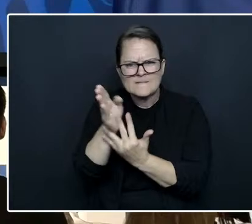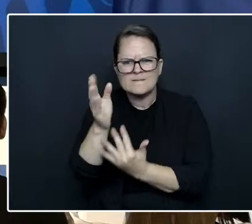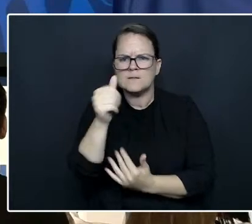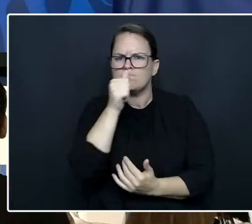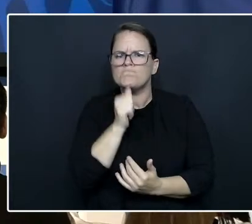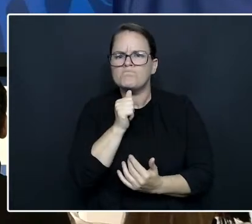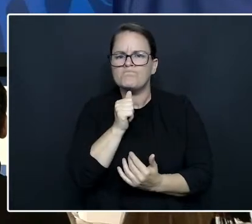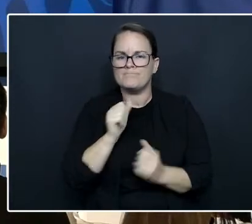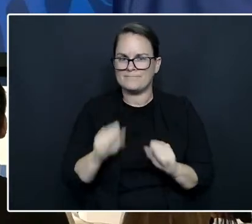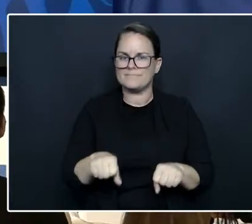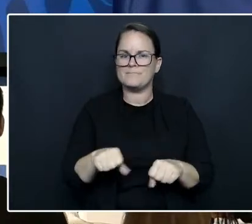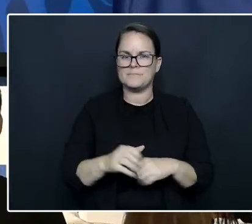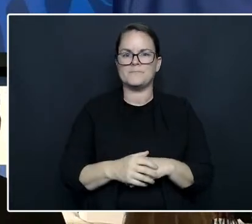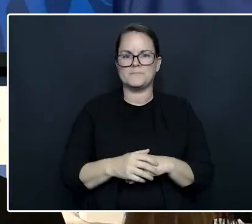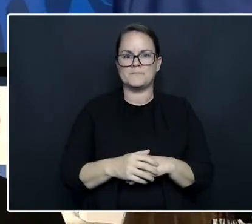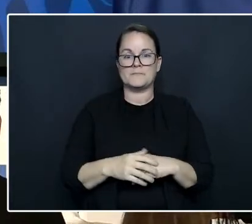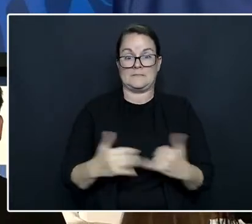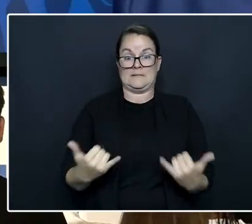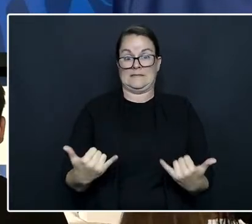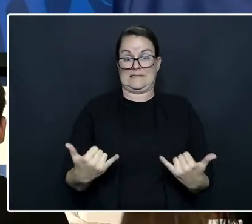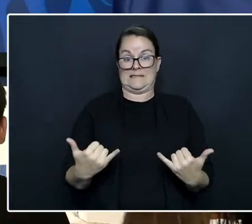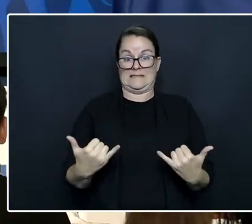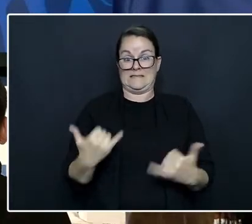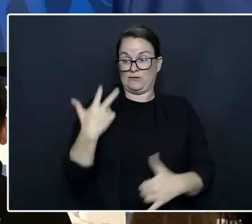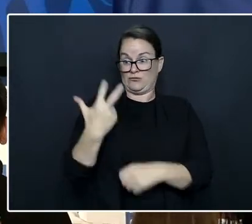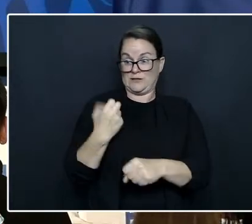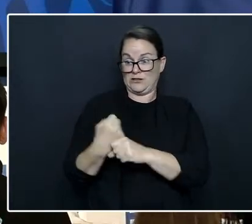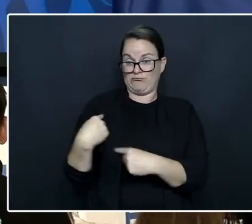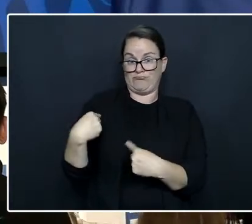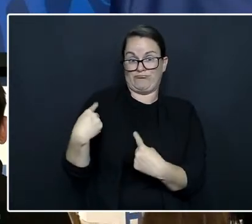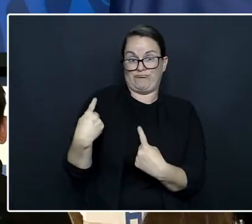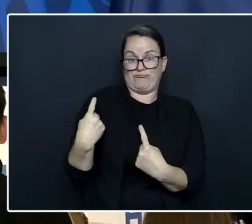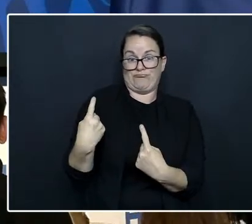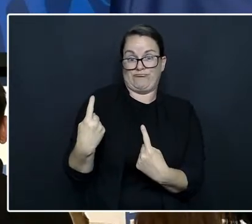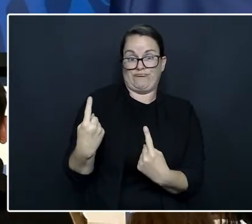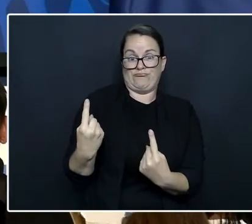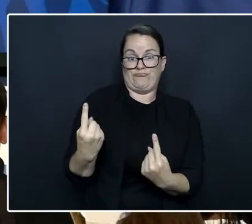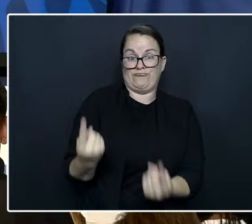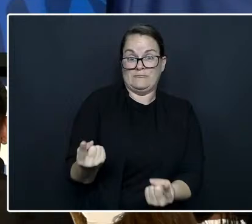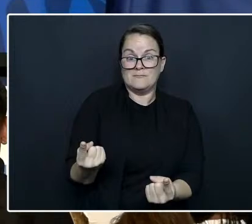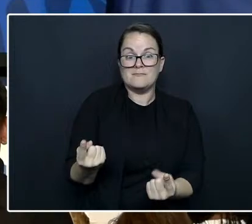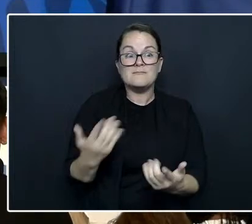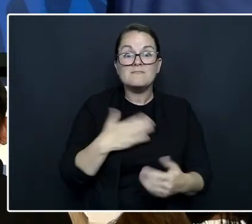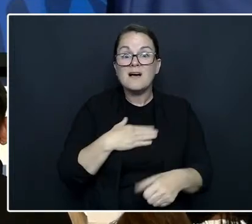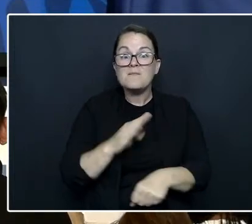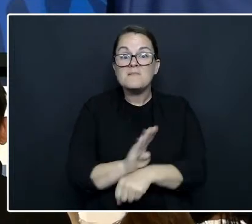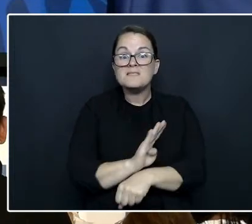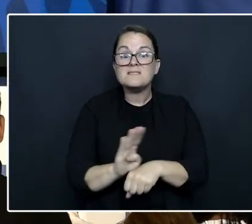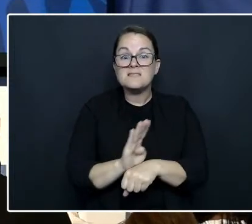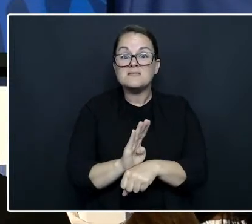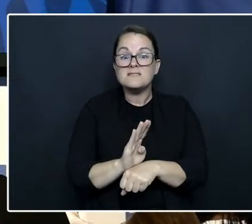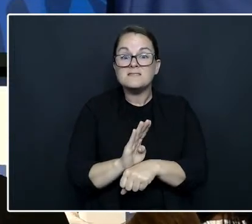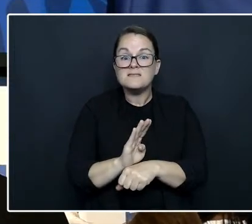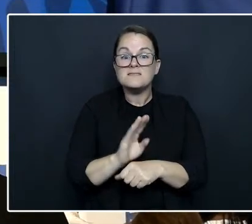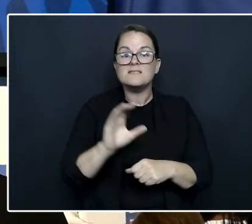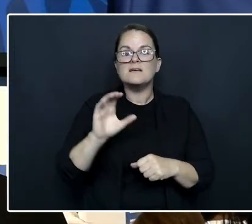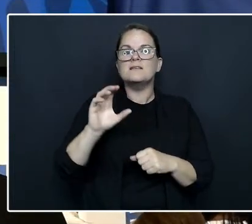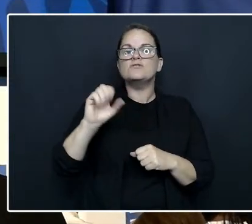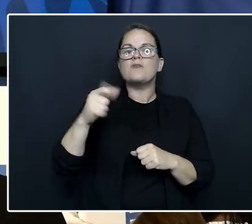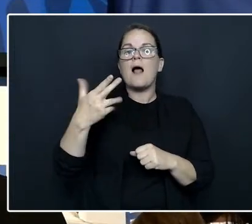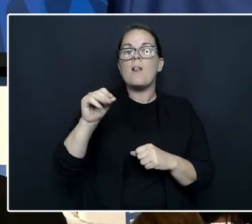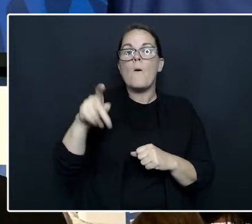And today, 3 years later, my business, Shalom Dumpling, is opening its